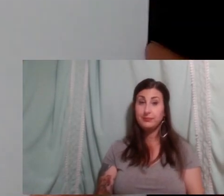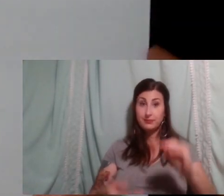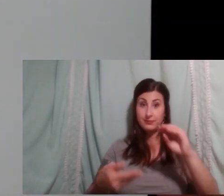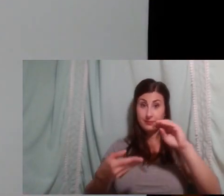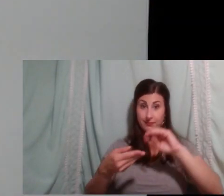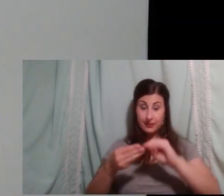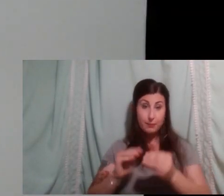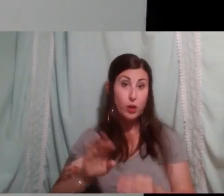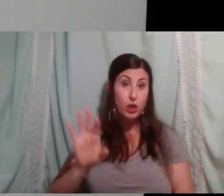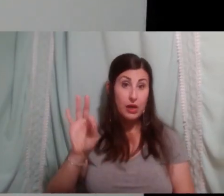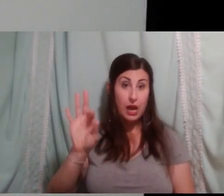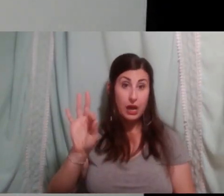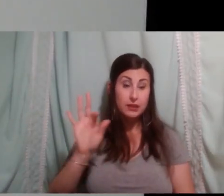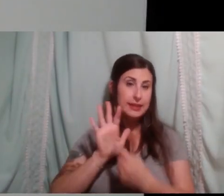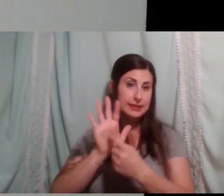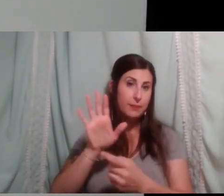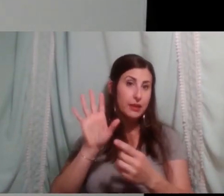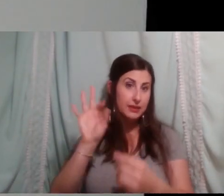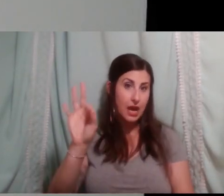Example 9.